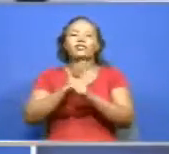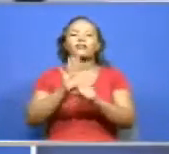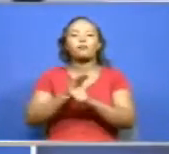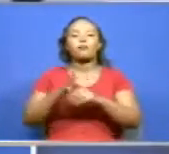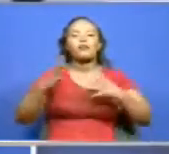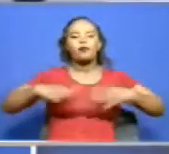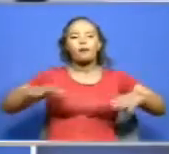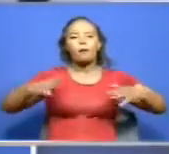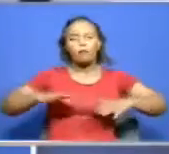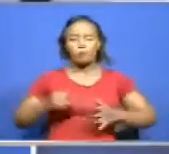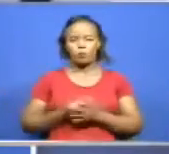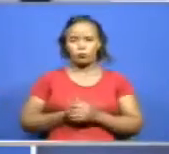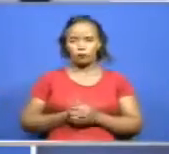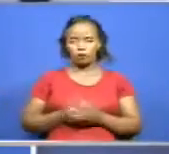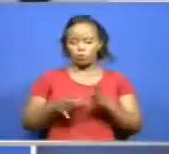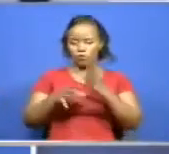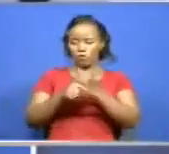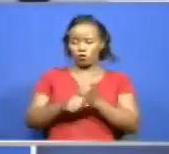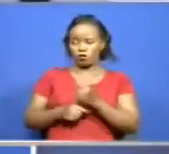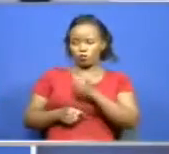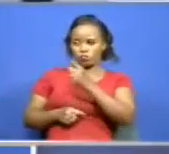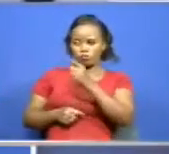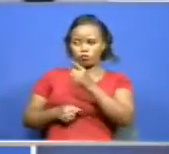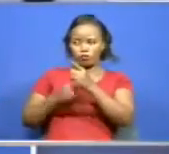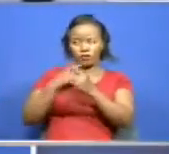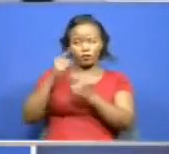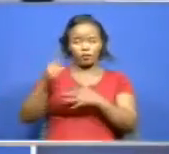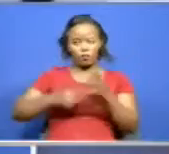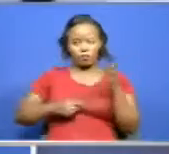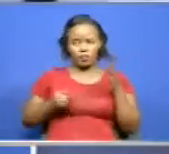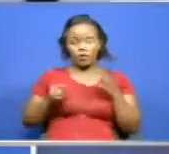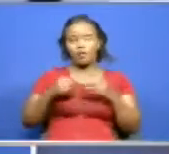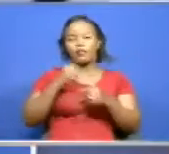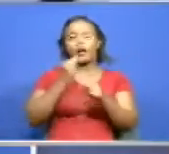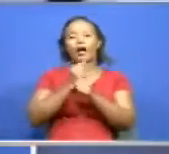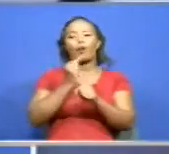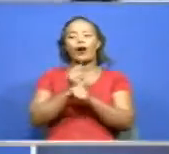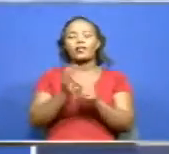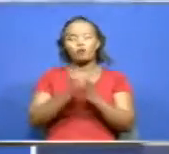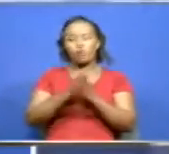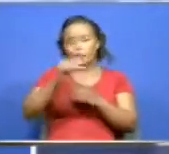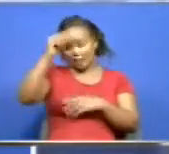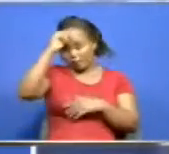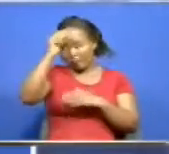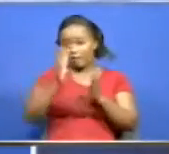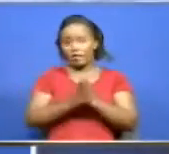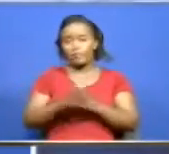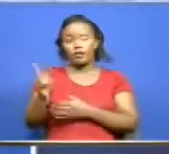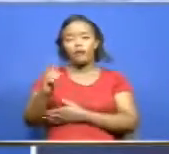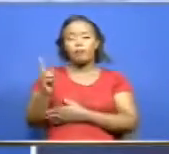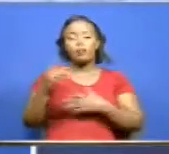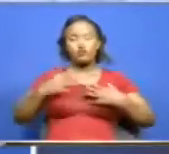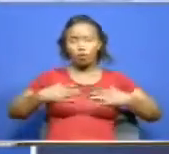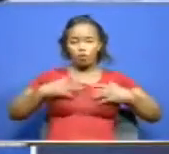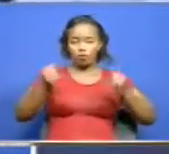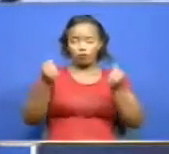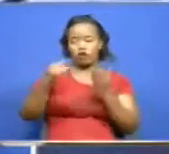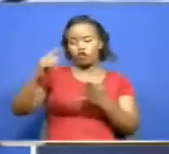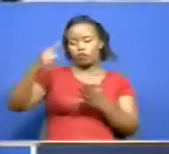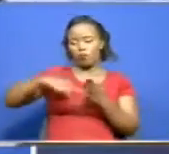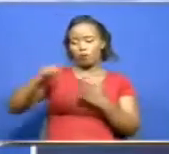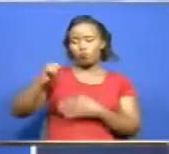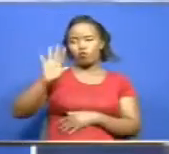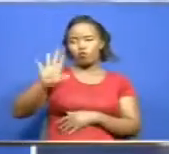Shirikisho hilo linasema linashauriana na serikali na wizara ya afya kuhusu uwezekano wa kuidhinishwa kwa kampuni tano za